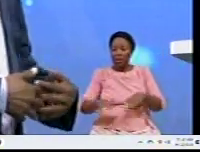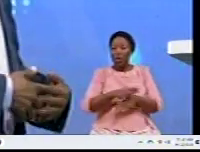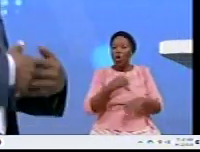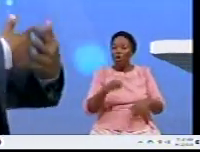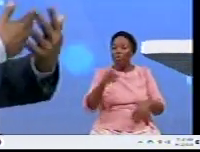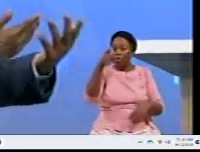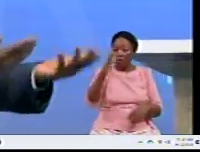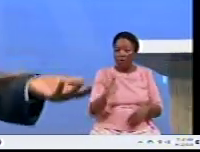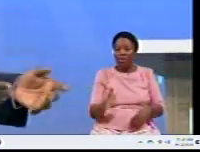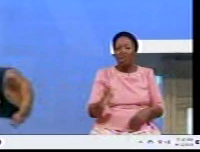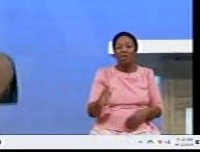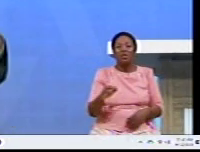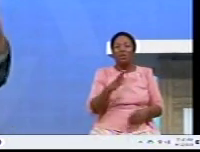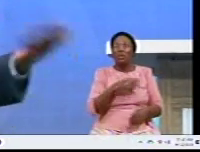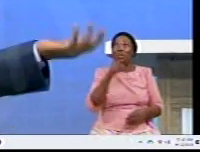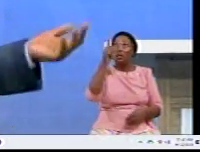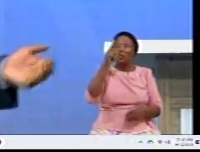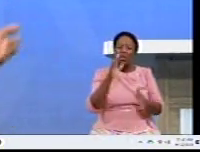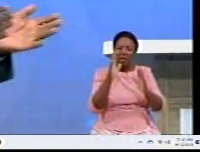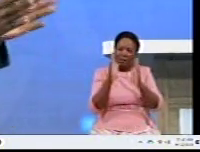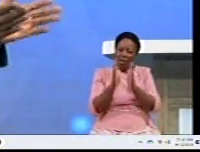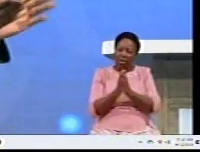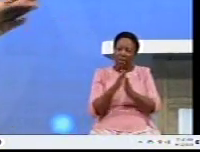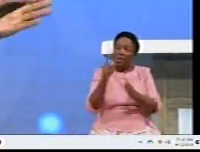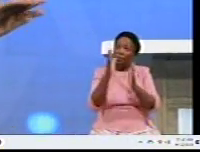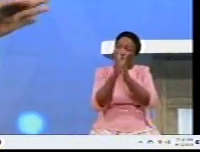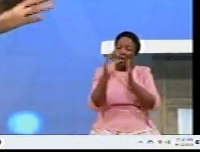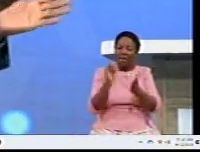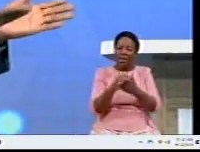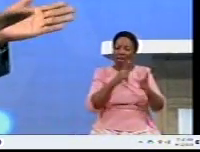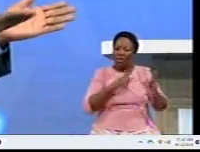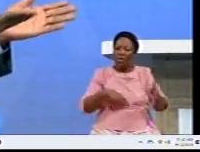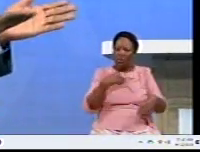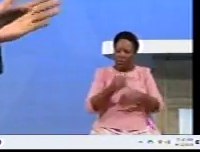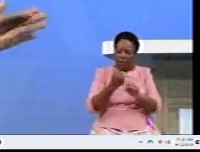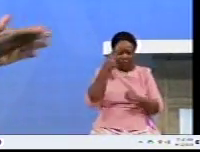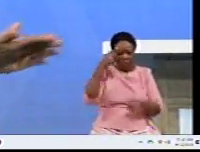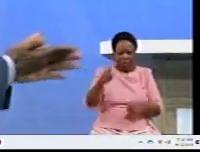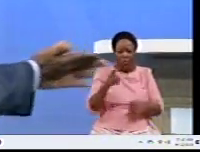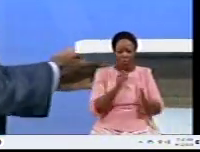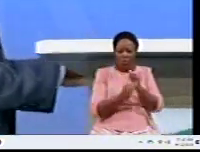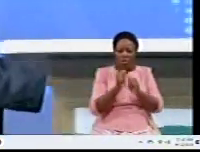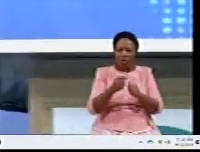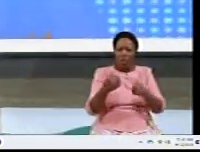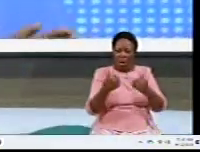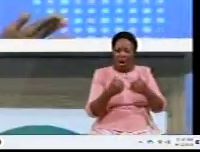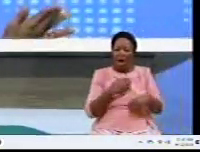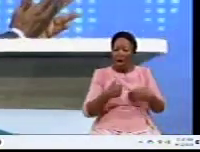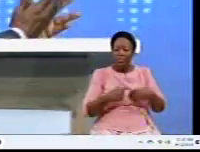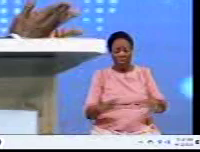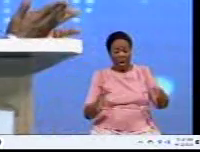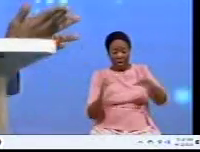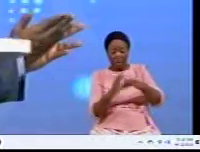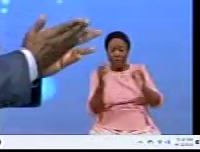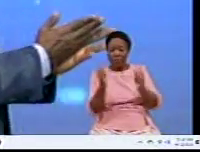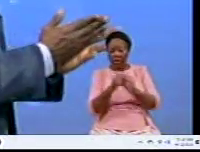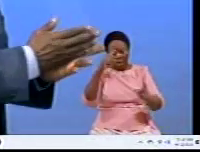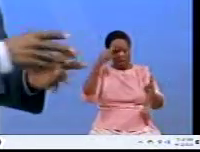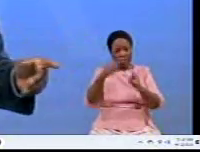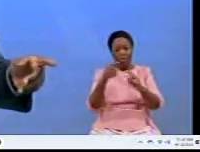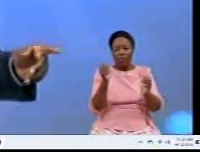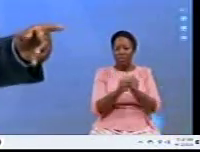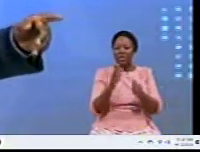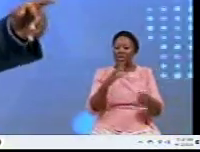God, the intercession the Lord is making for you, which you have to agree with, is the intercession for